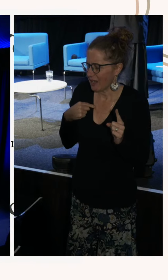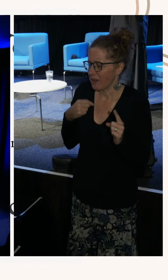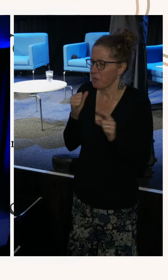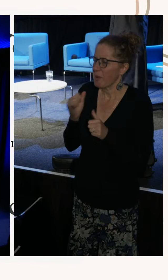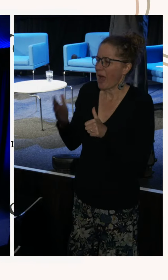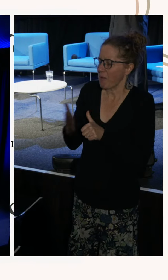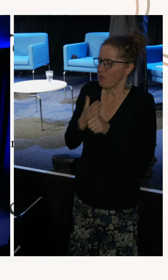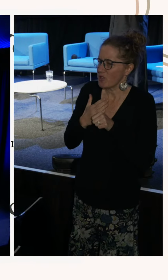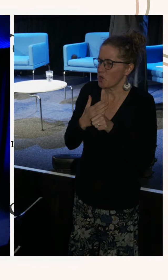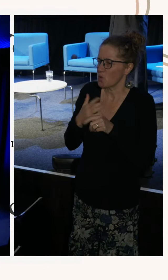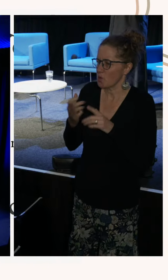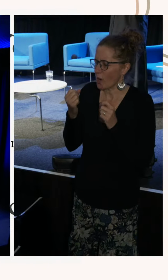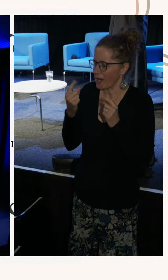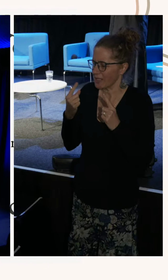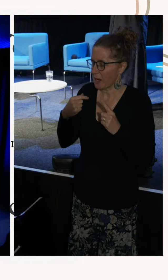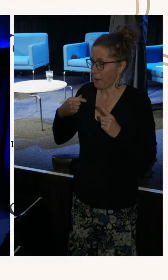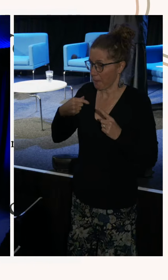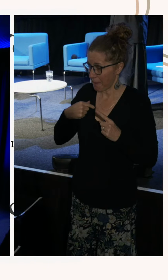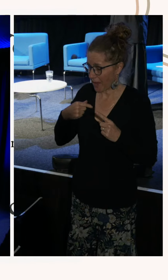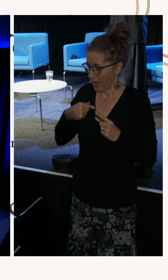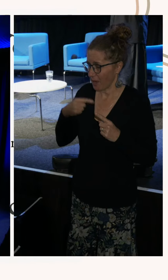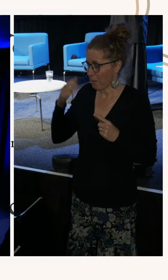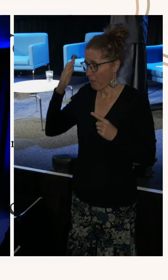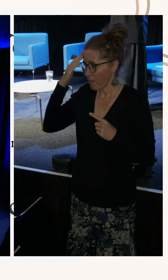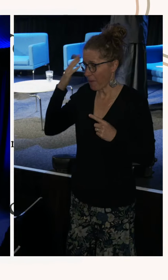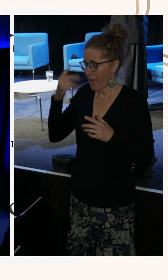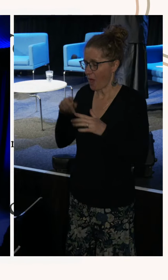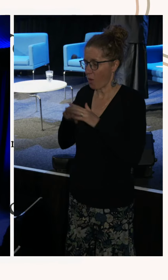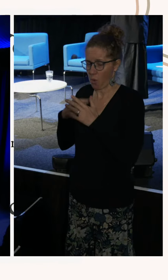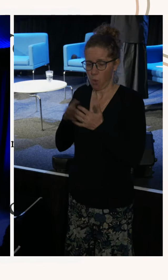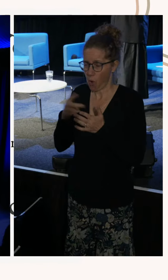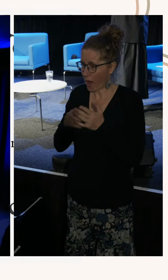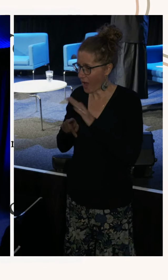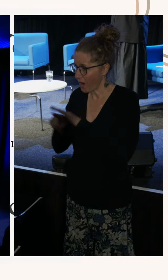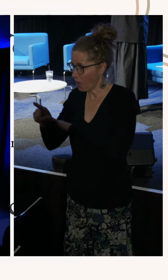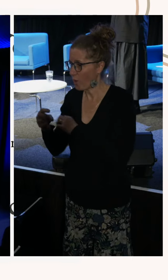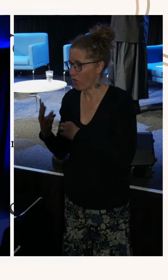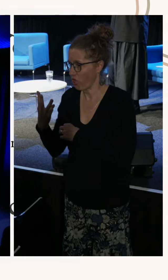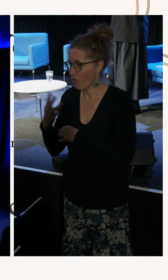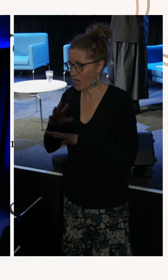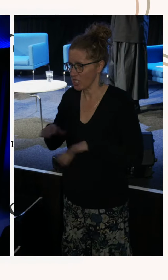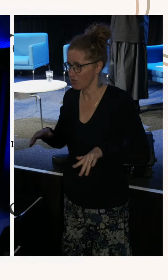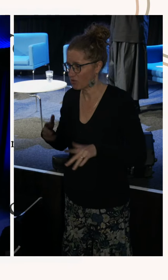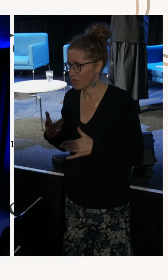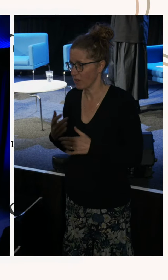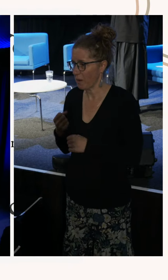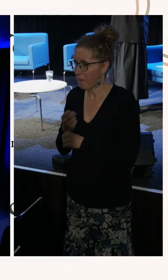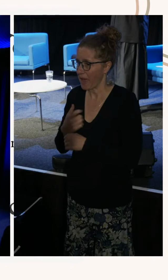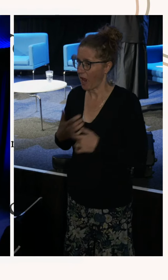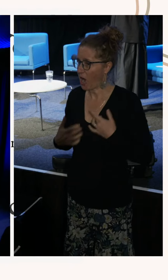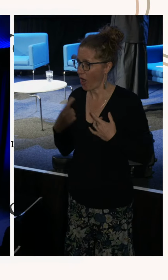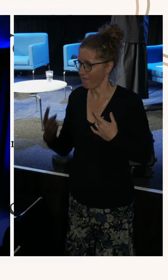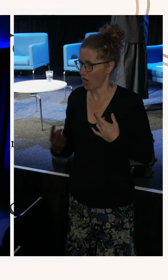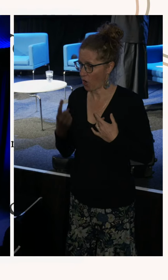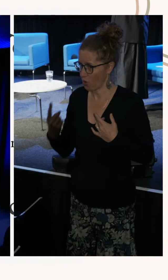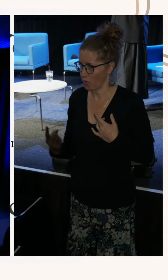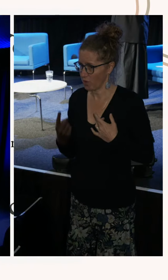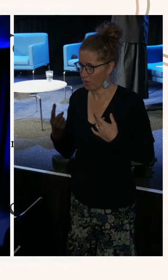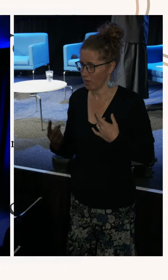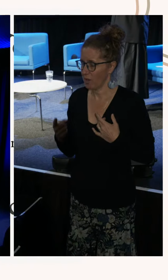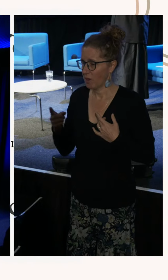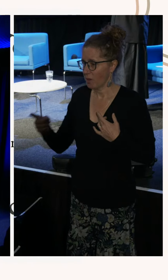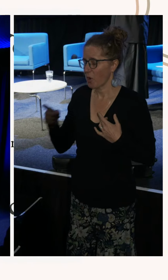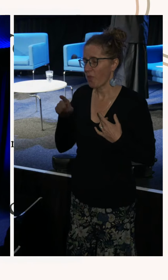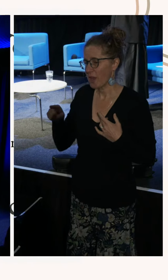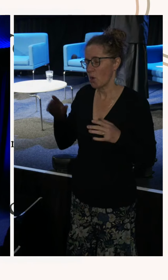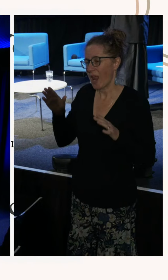young kids, me, a babe in arms, to walk out and try to make a life of her own, to raise us, particularly in the days when you were considered less than a